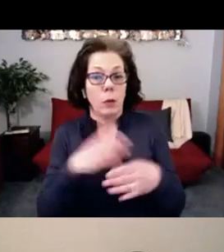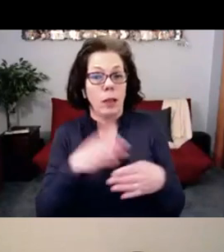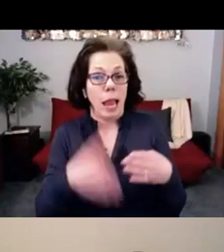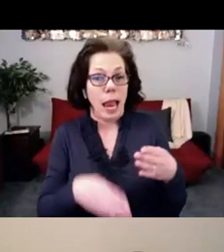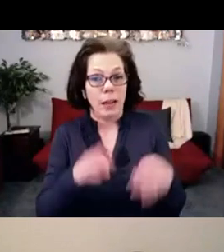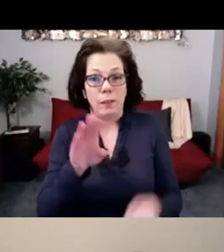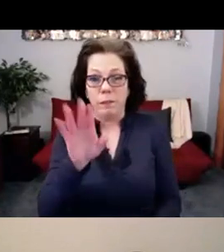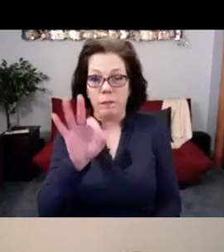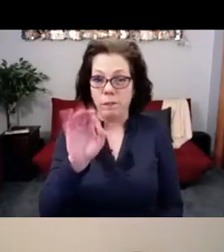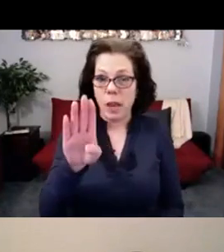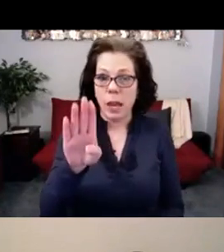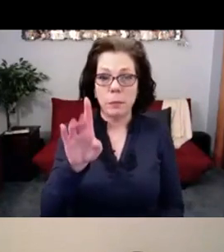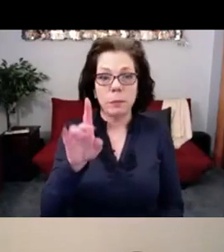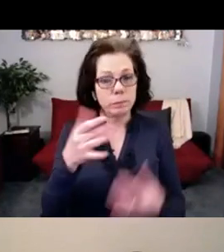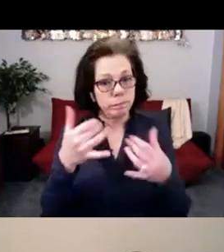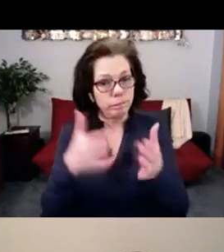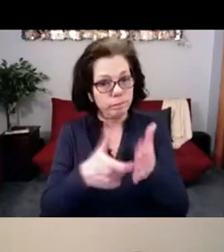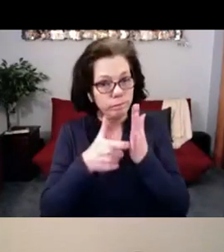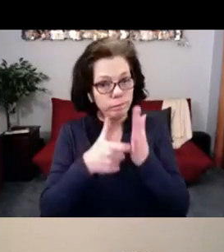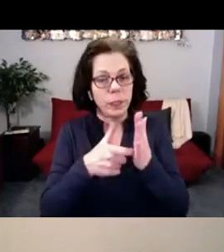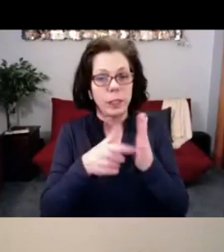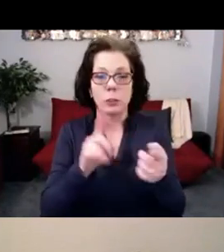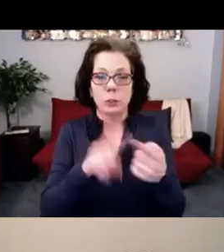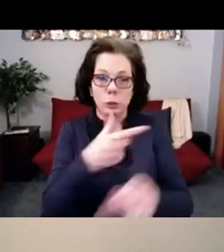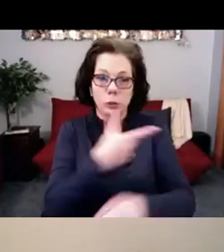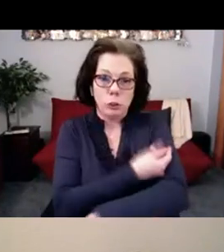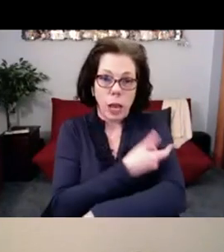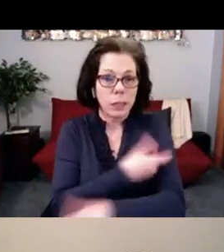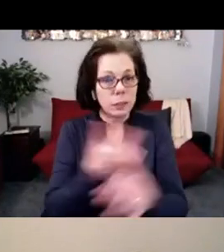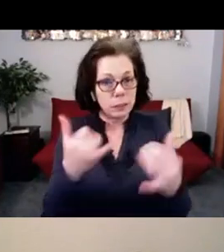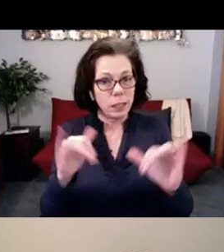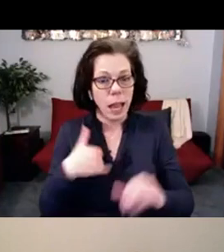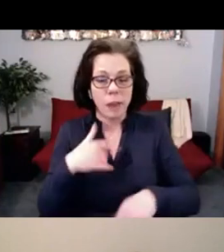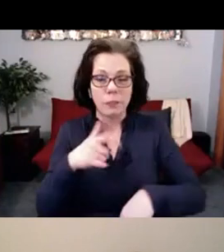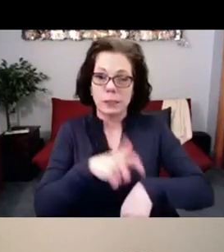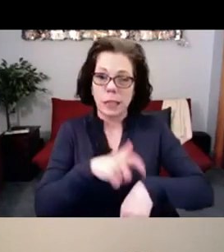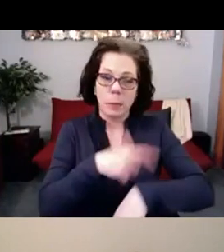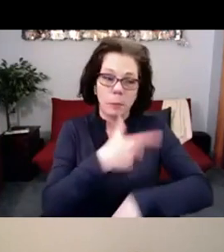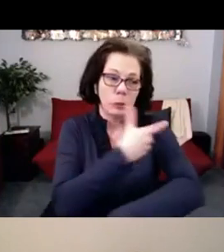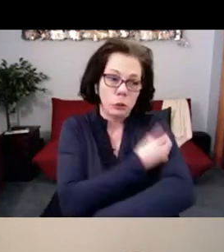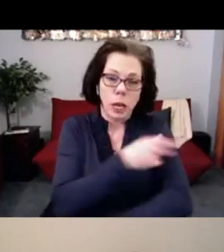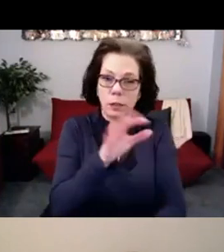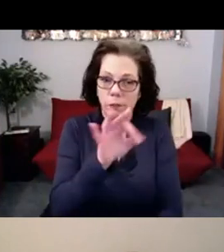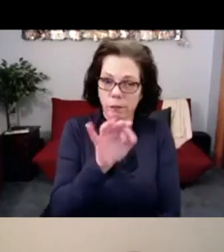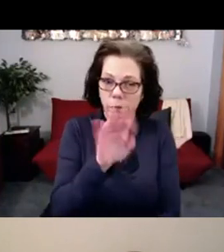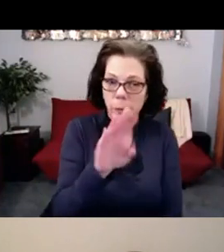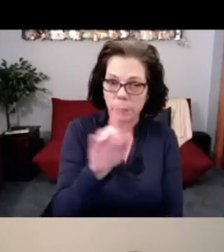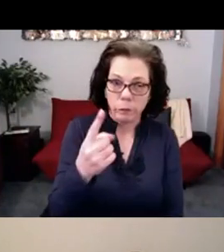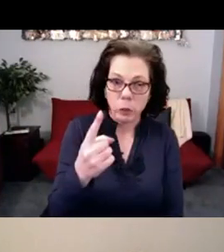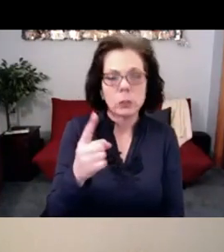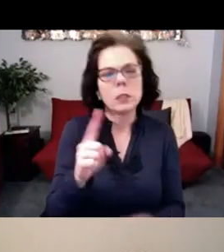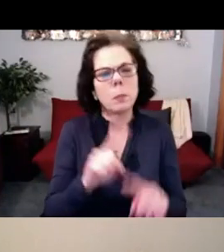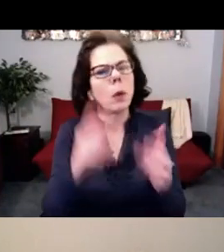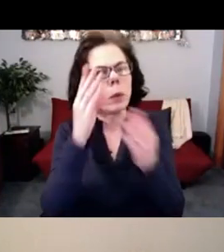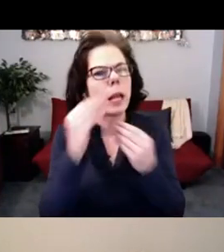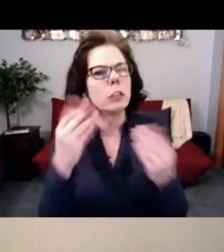receive it. So there is some time for those of you that are coming back to school on February 1, hopefully, and we'll update you throughout if you're targeted for March